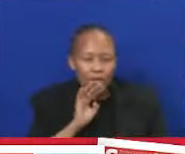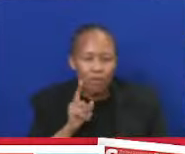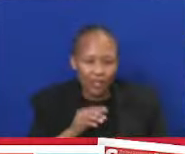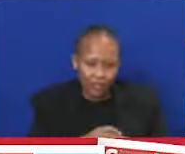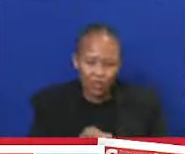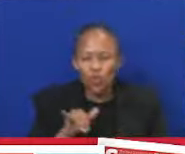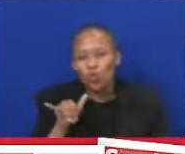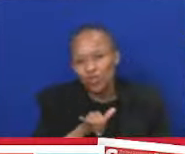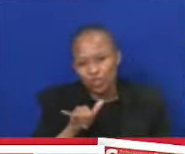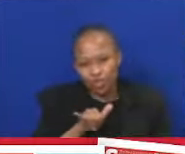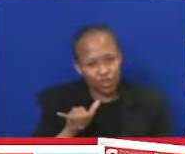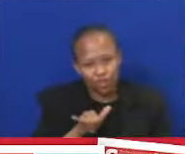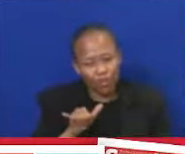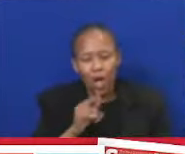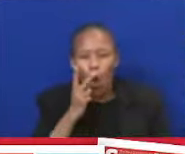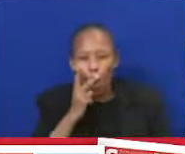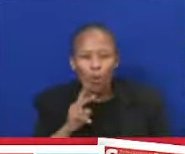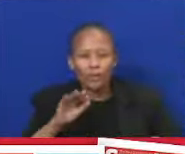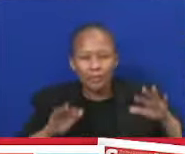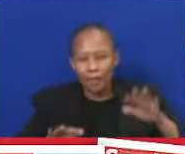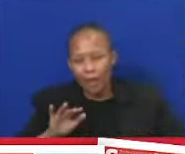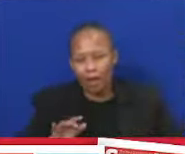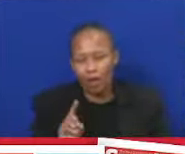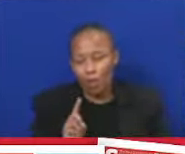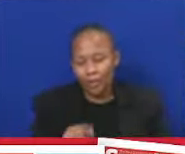Thank you, Commissioners.